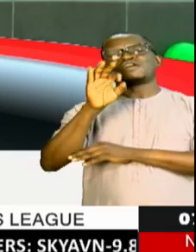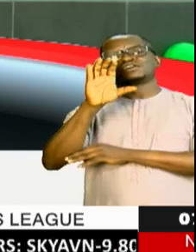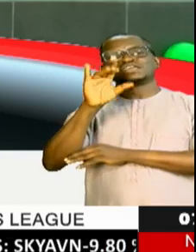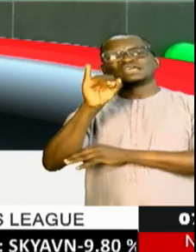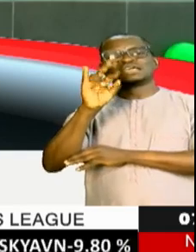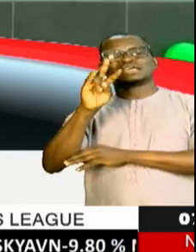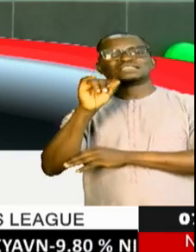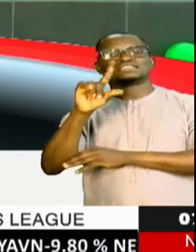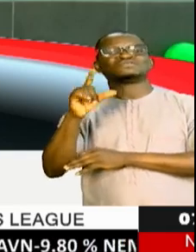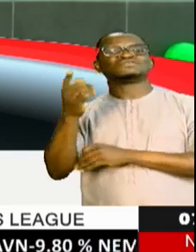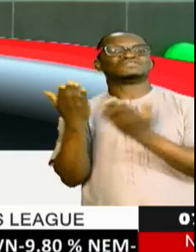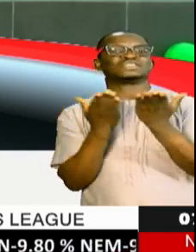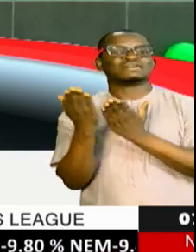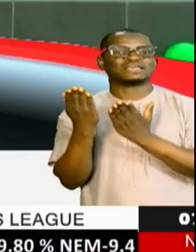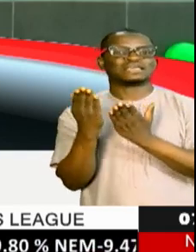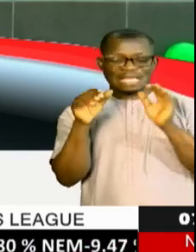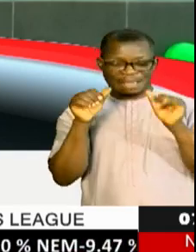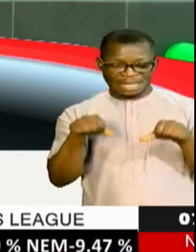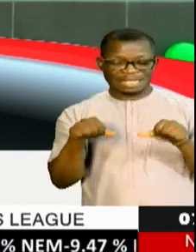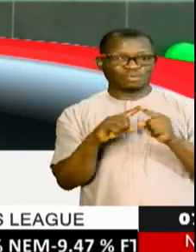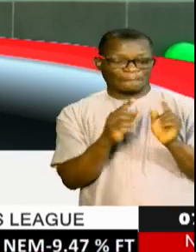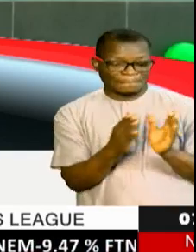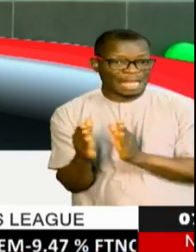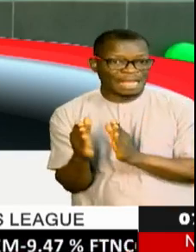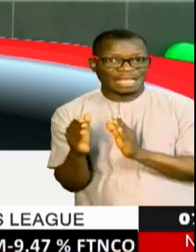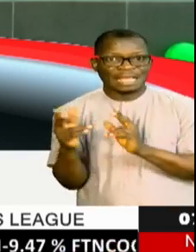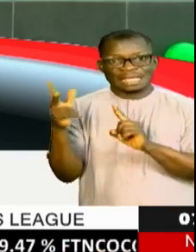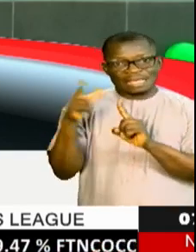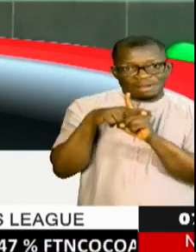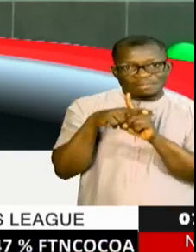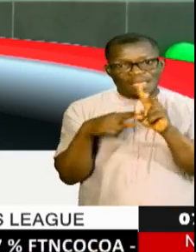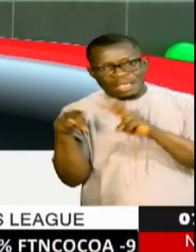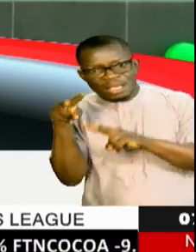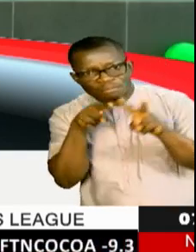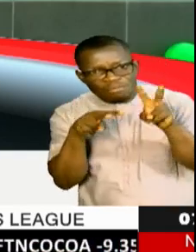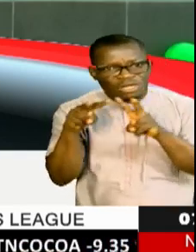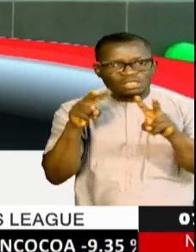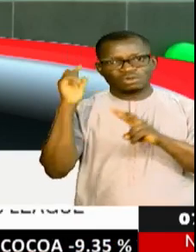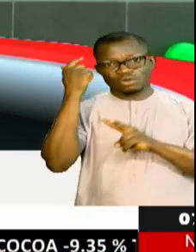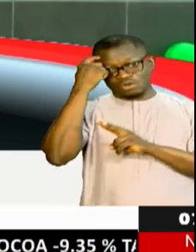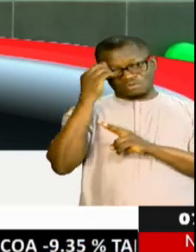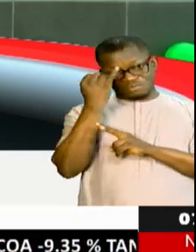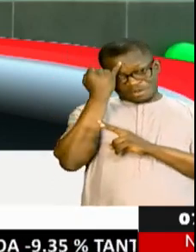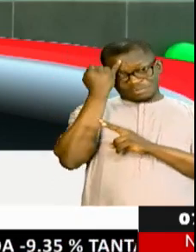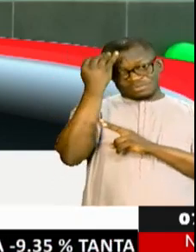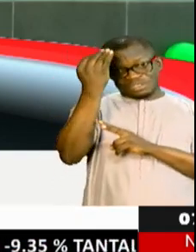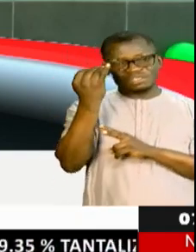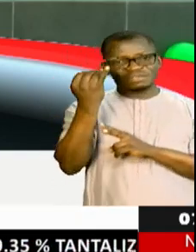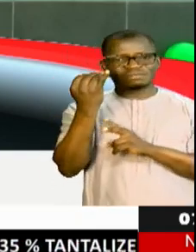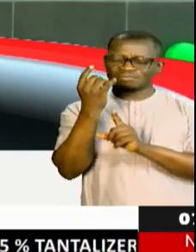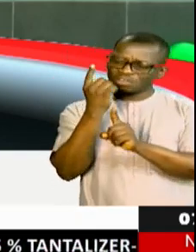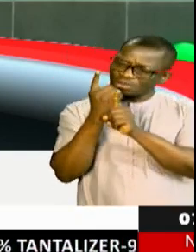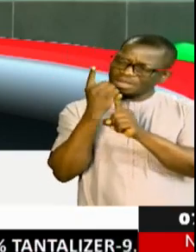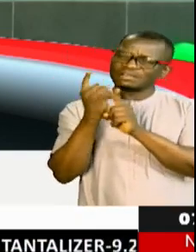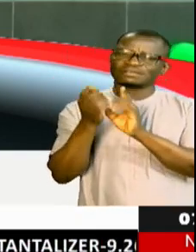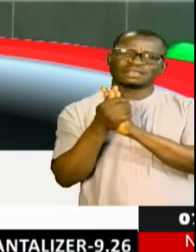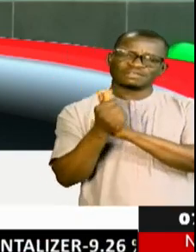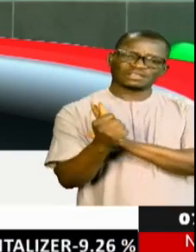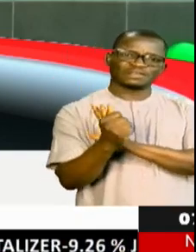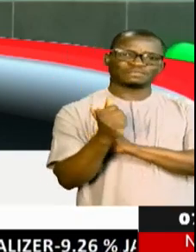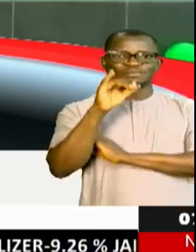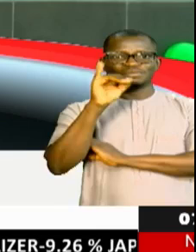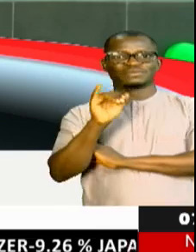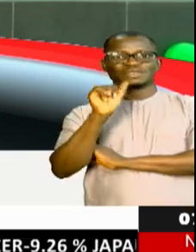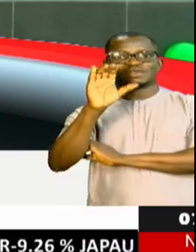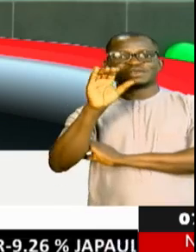its ability to plan, implement and monitor government initiatives effectively and efficiently. Wilson-Jack